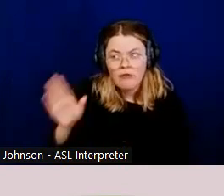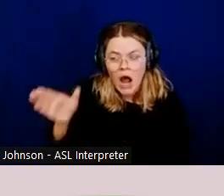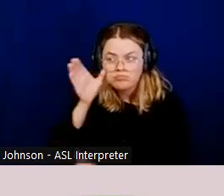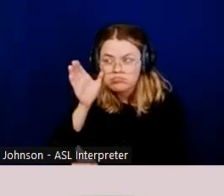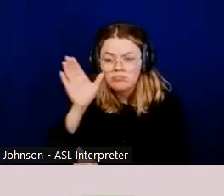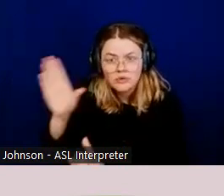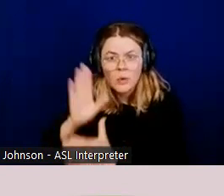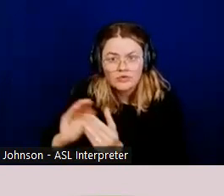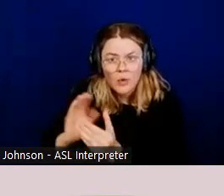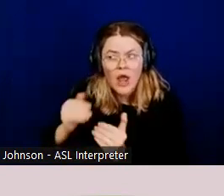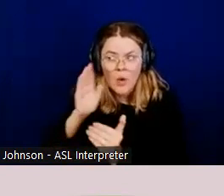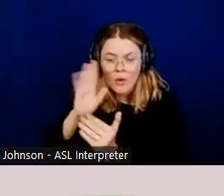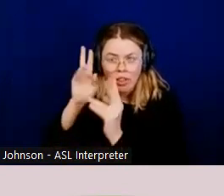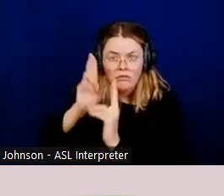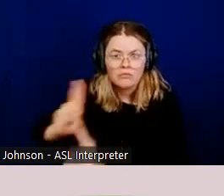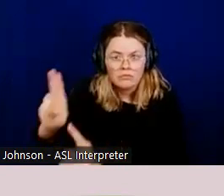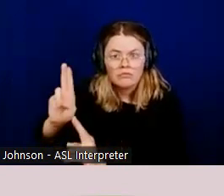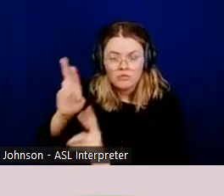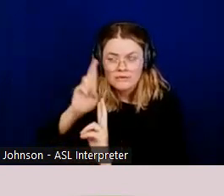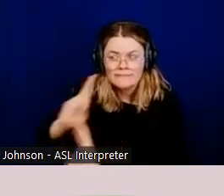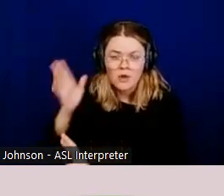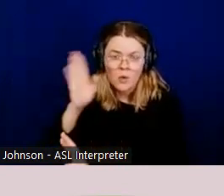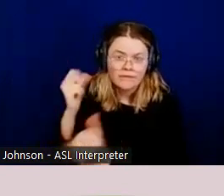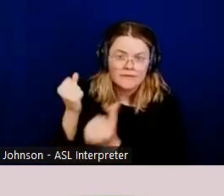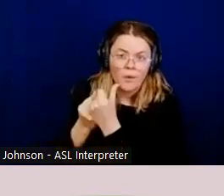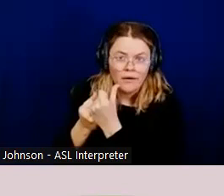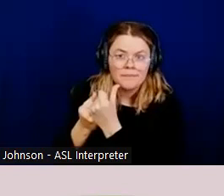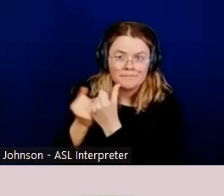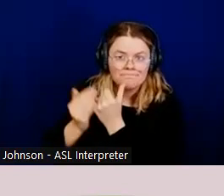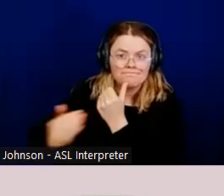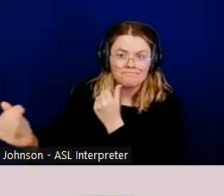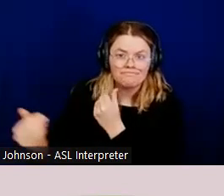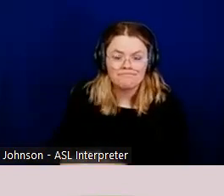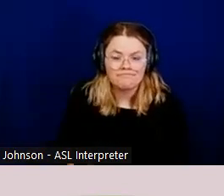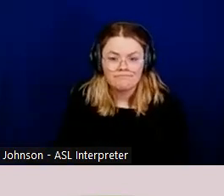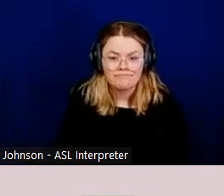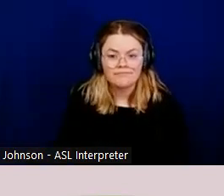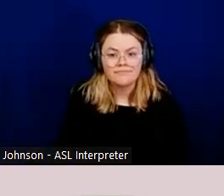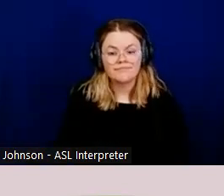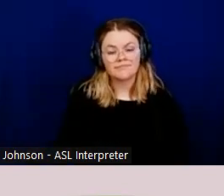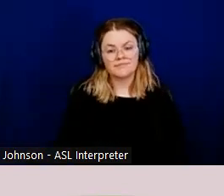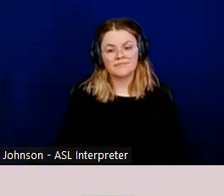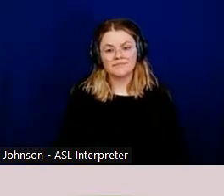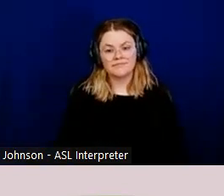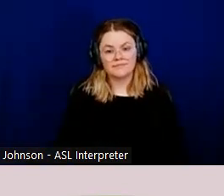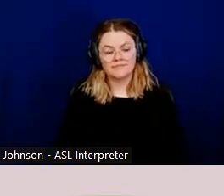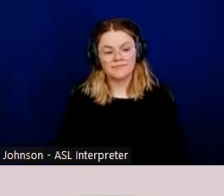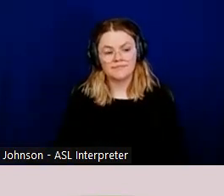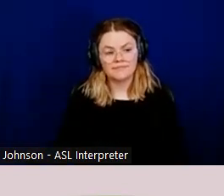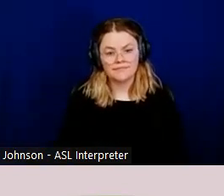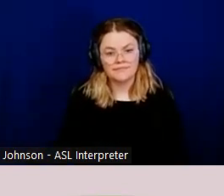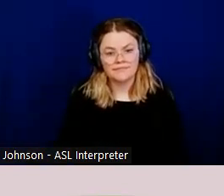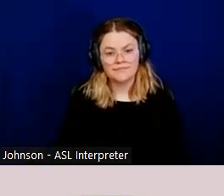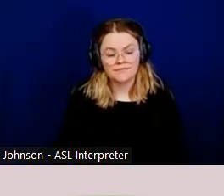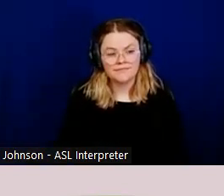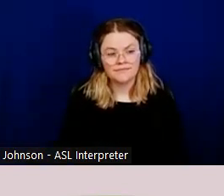them. People will stand by them and support them, especially when it's extremely difficult. And